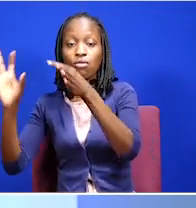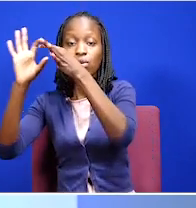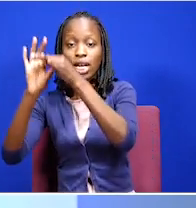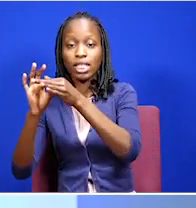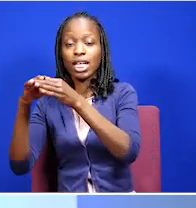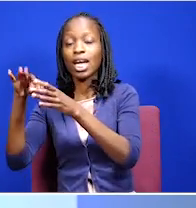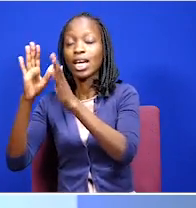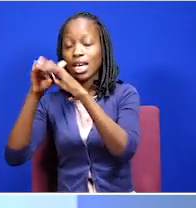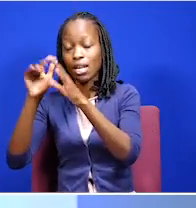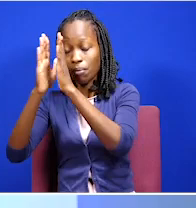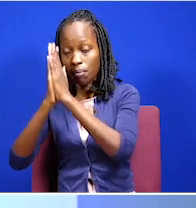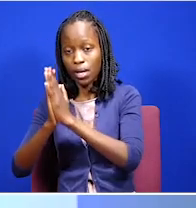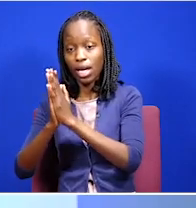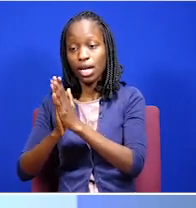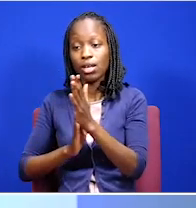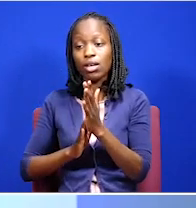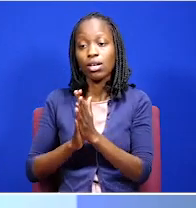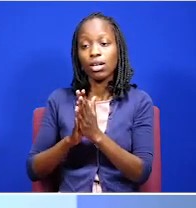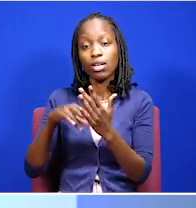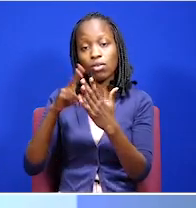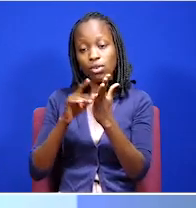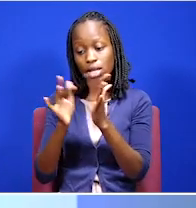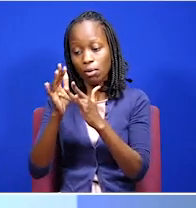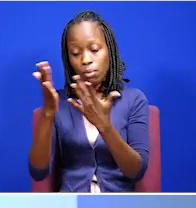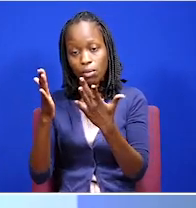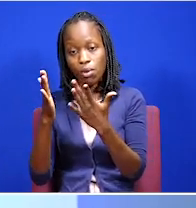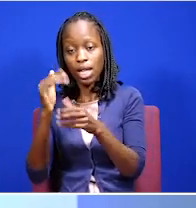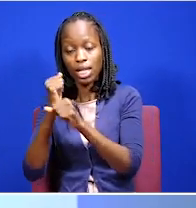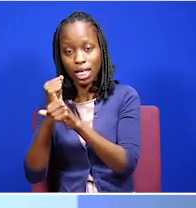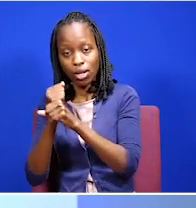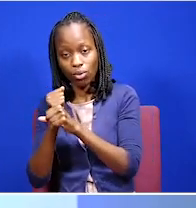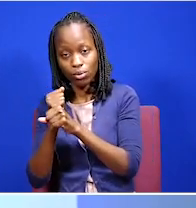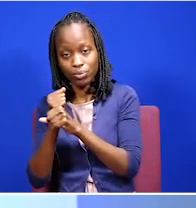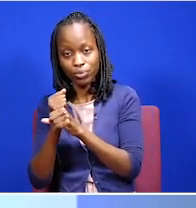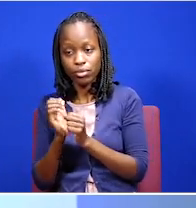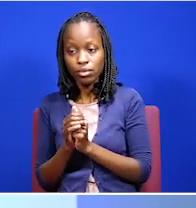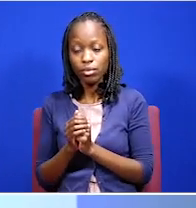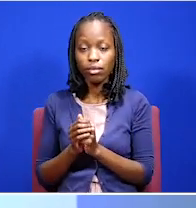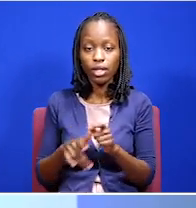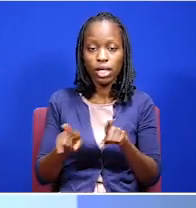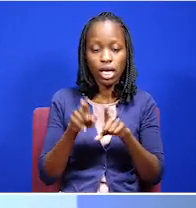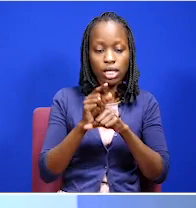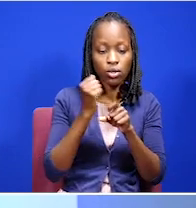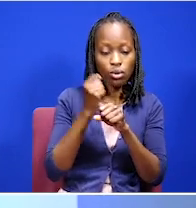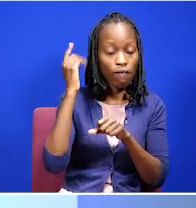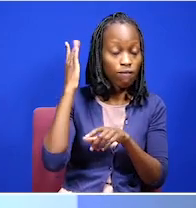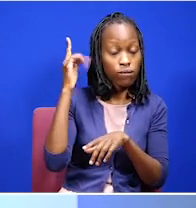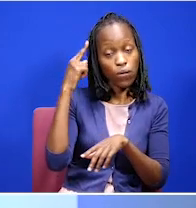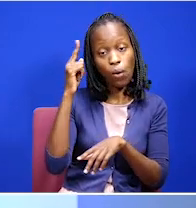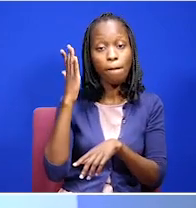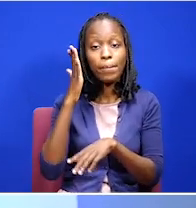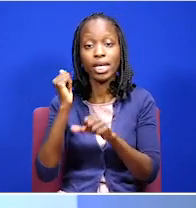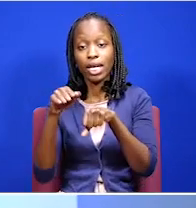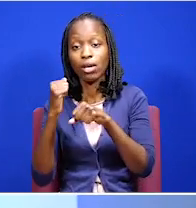continue to get into that mode of connecting and realizing that you have read and it can